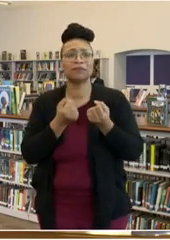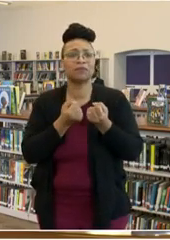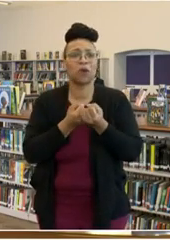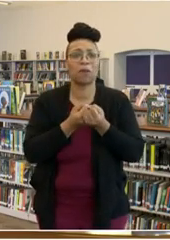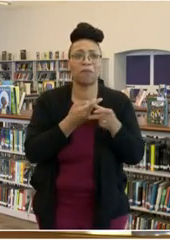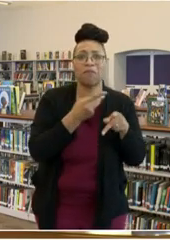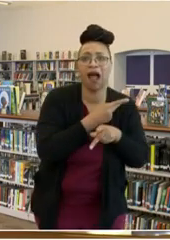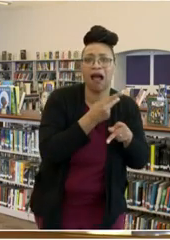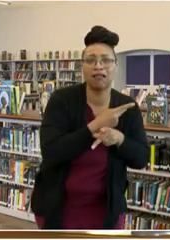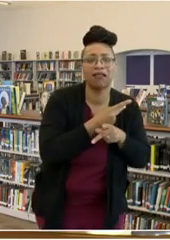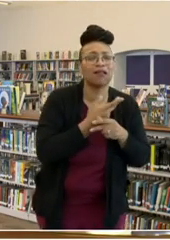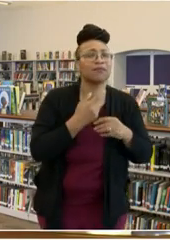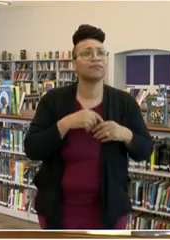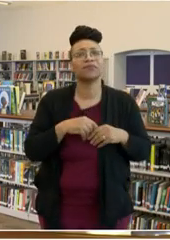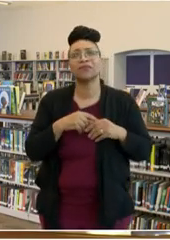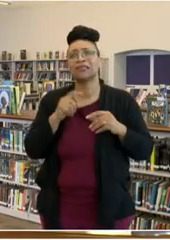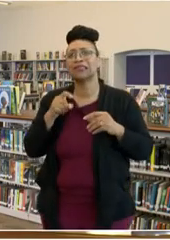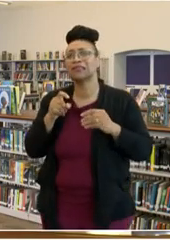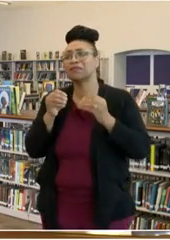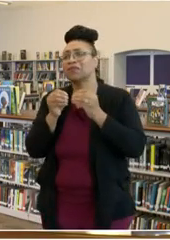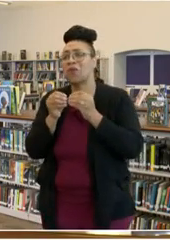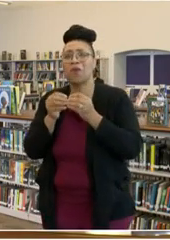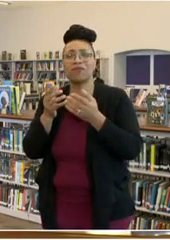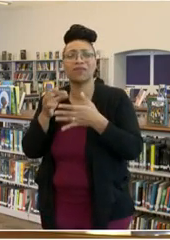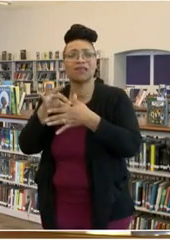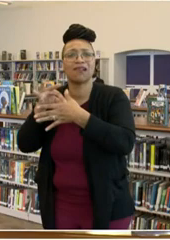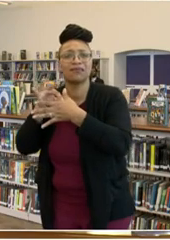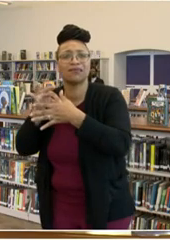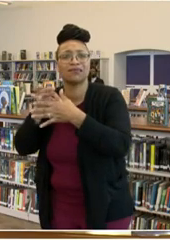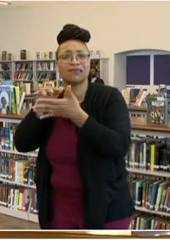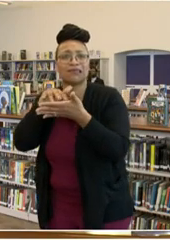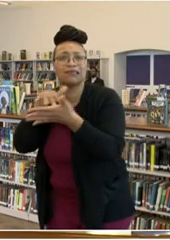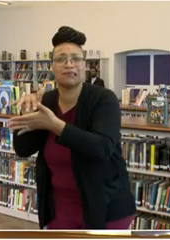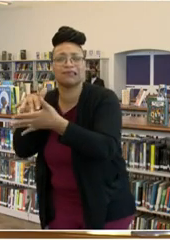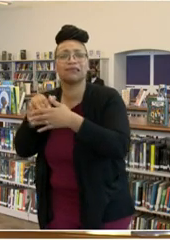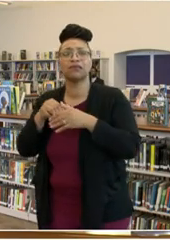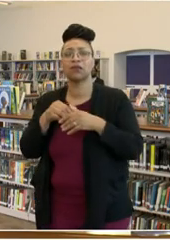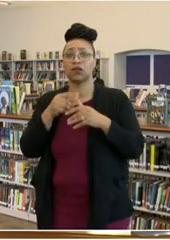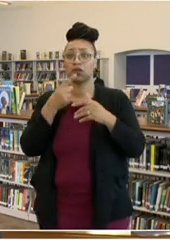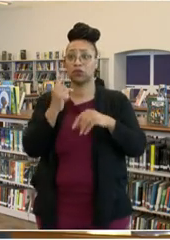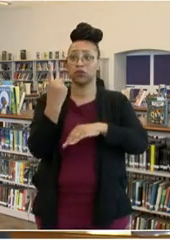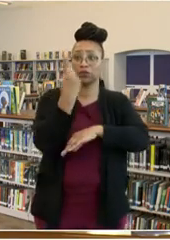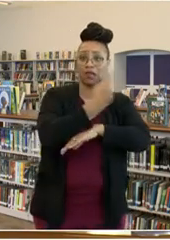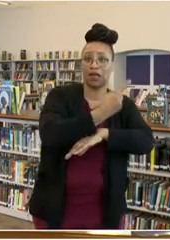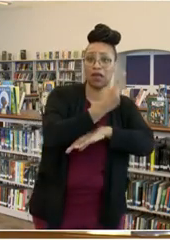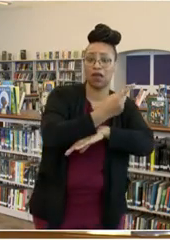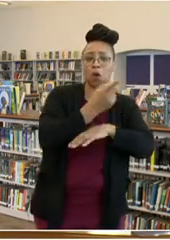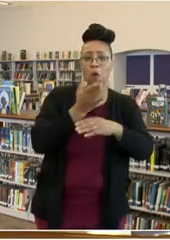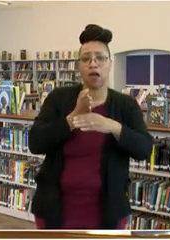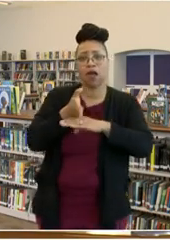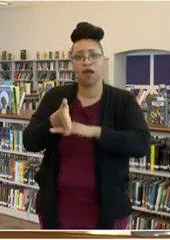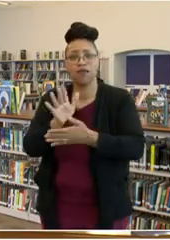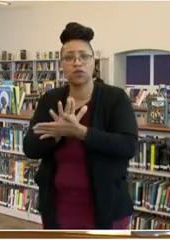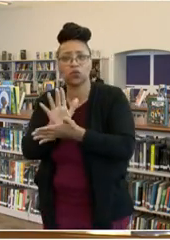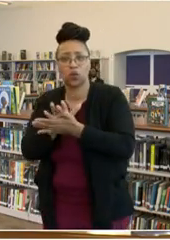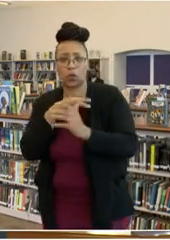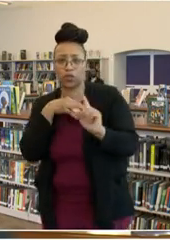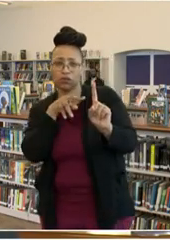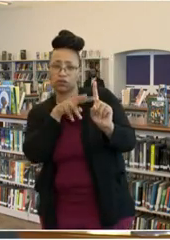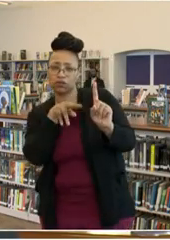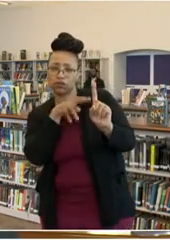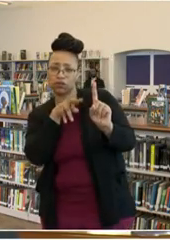provided services either during the school day or after or before the school day. Sometimes that